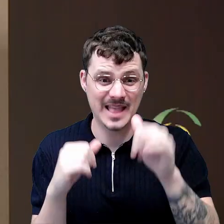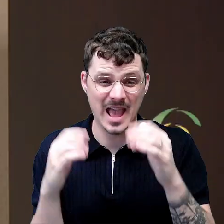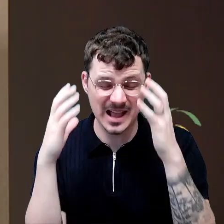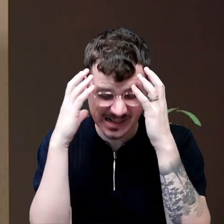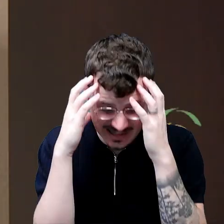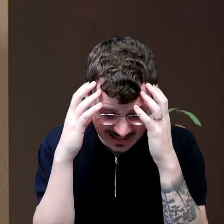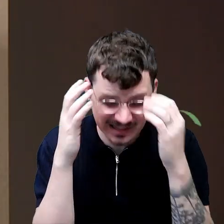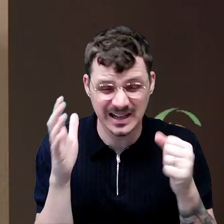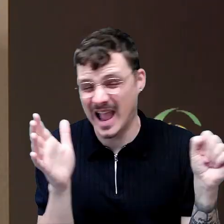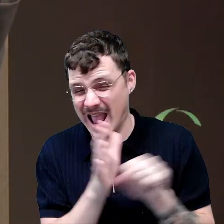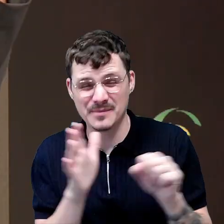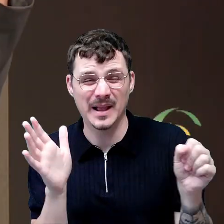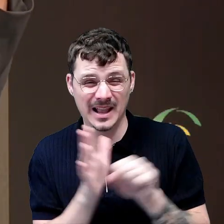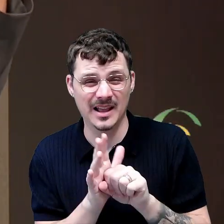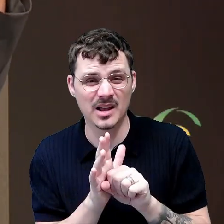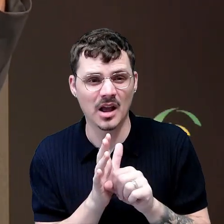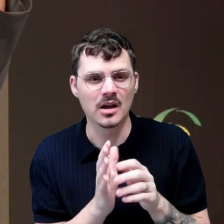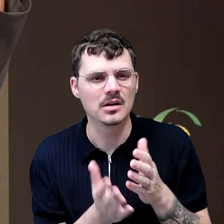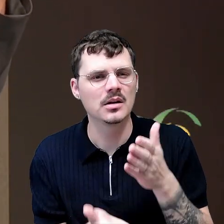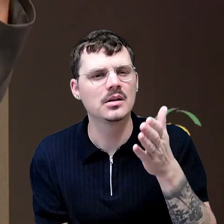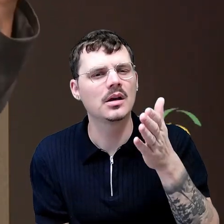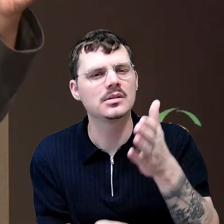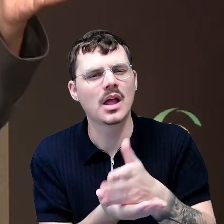and the head banging stopped.